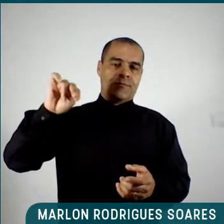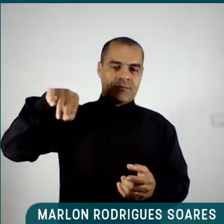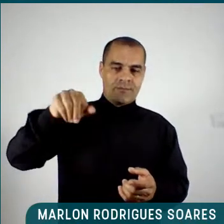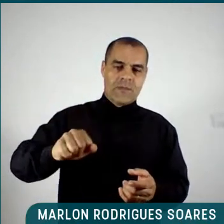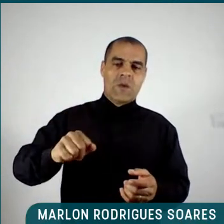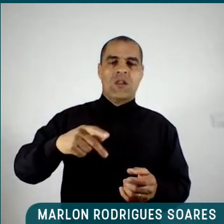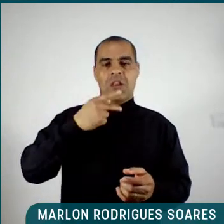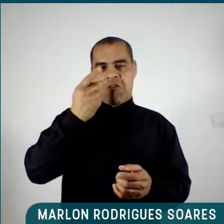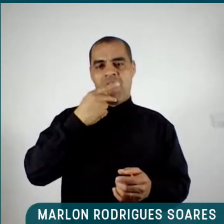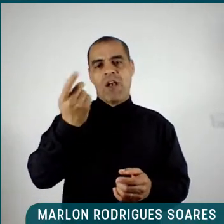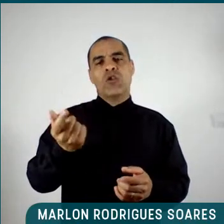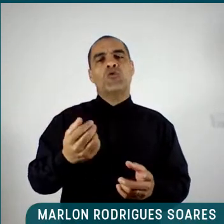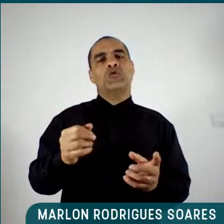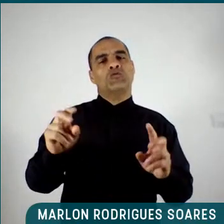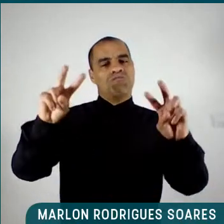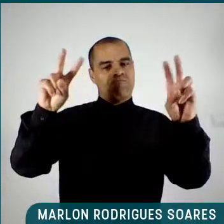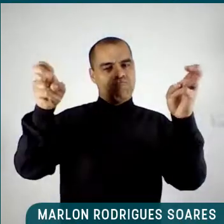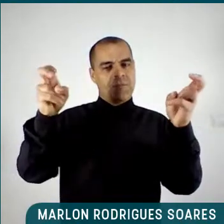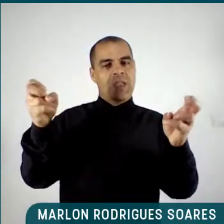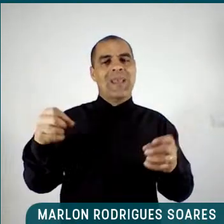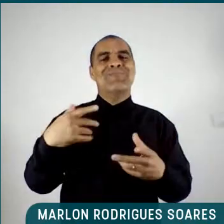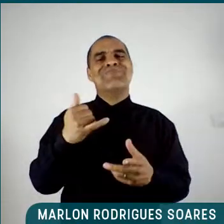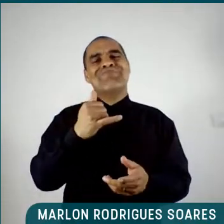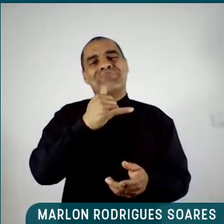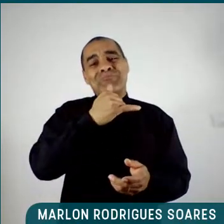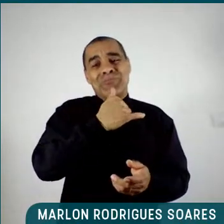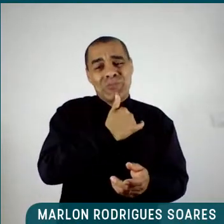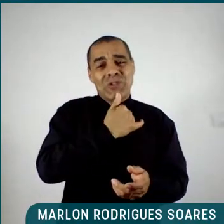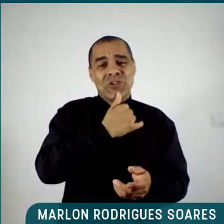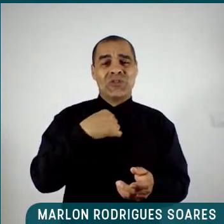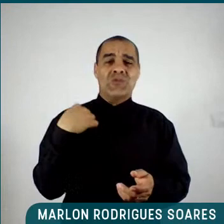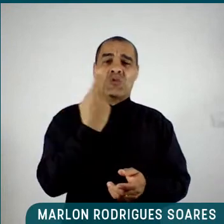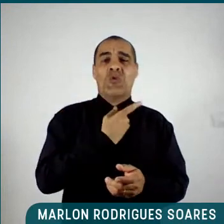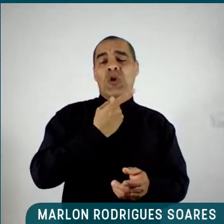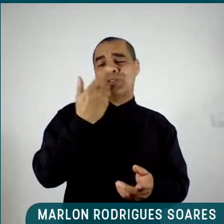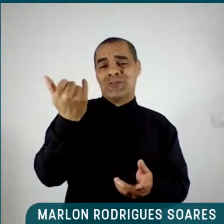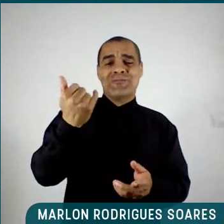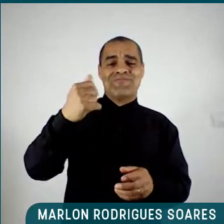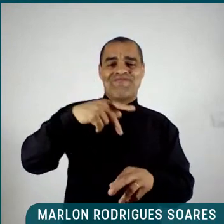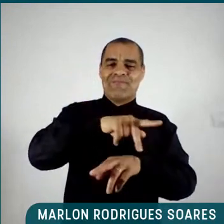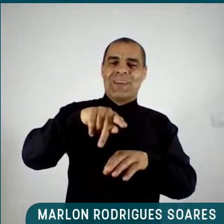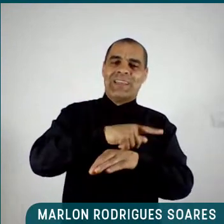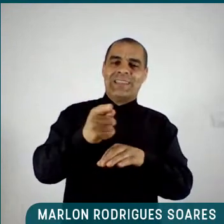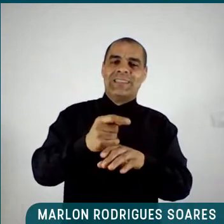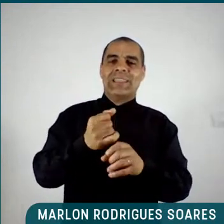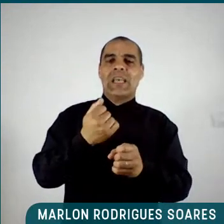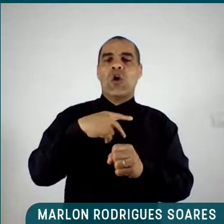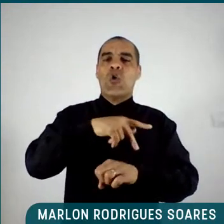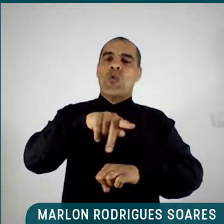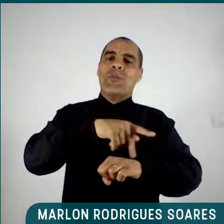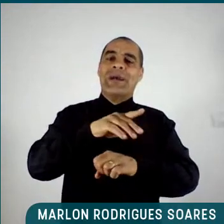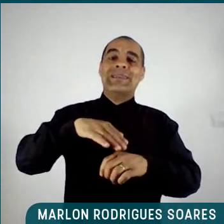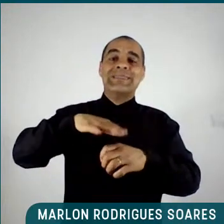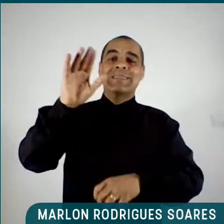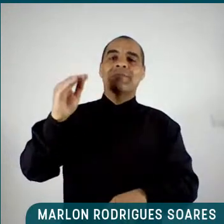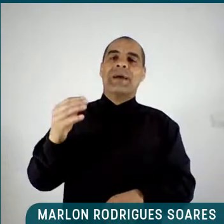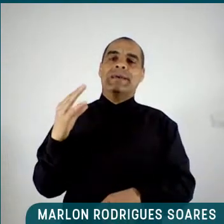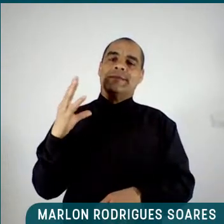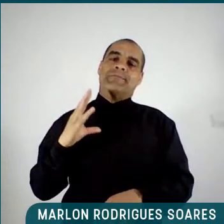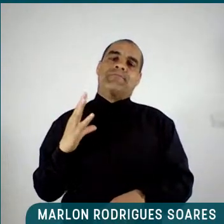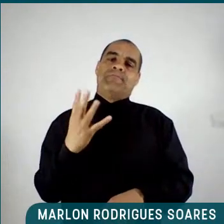intersectionality, and Marina also mentioned the fact that is very sad. We are a country that